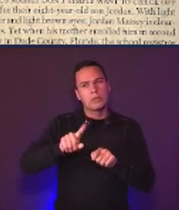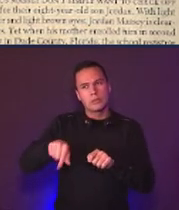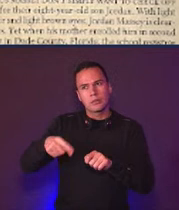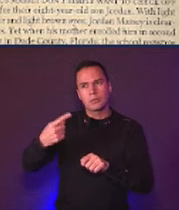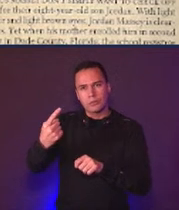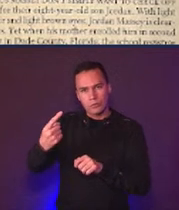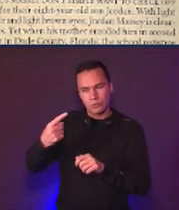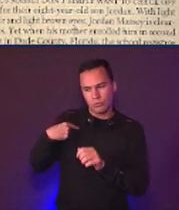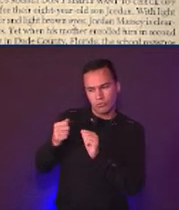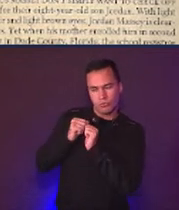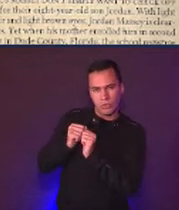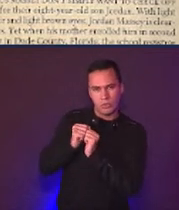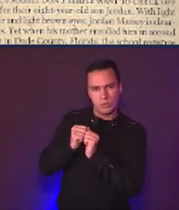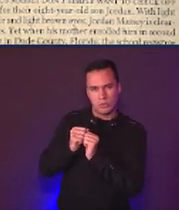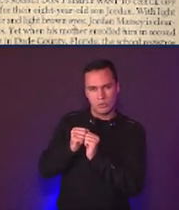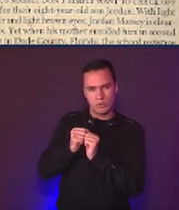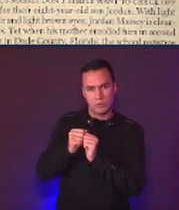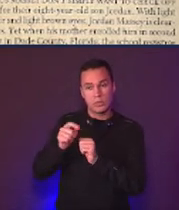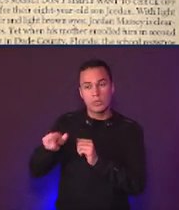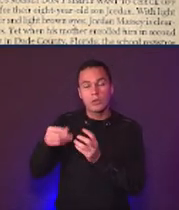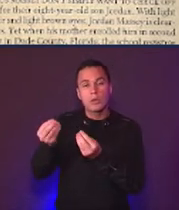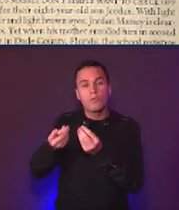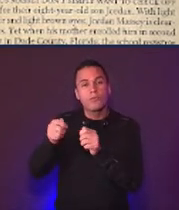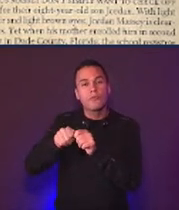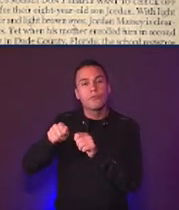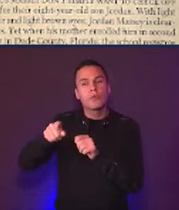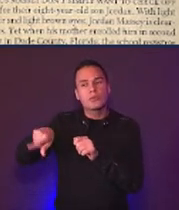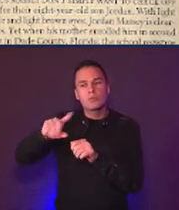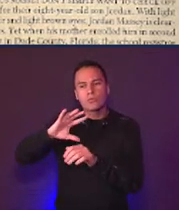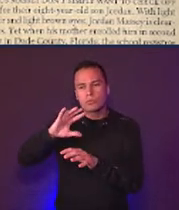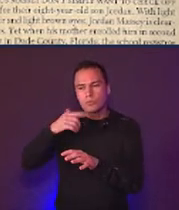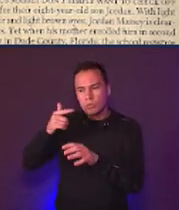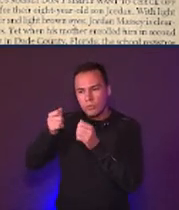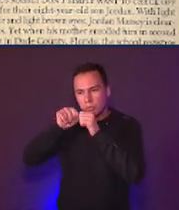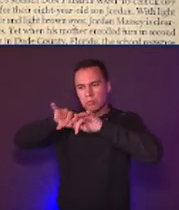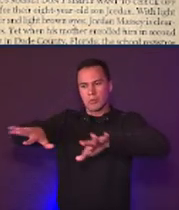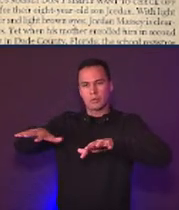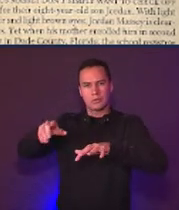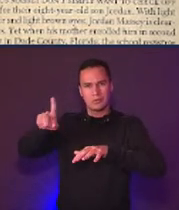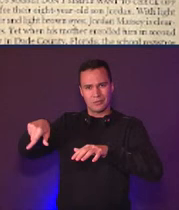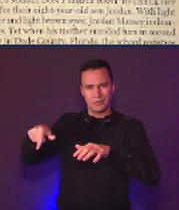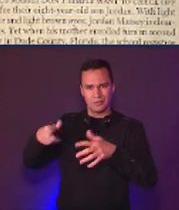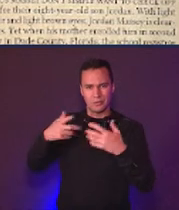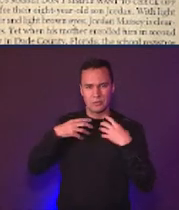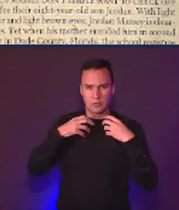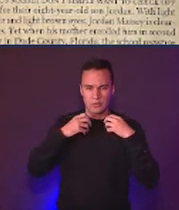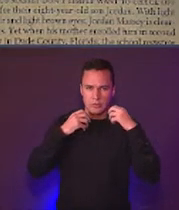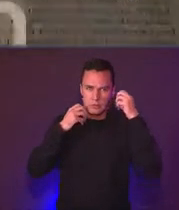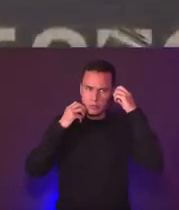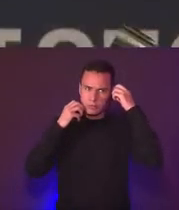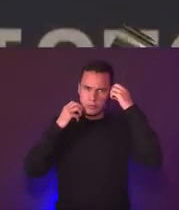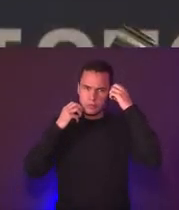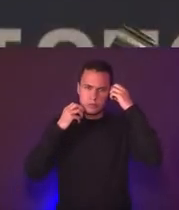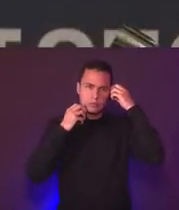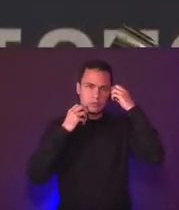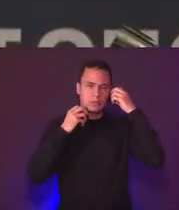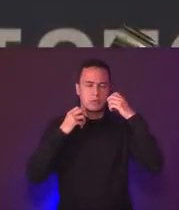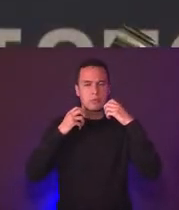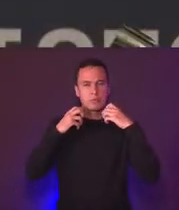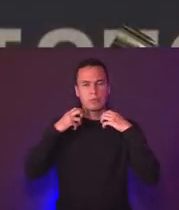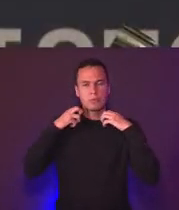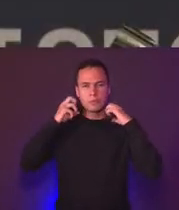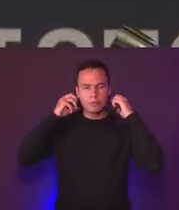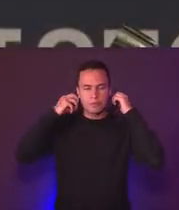parent that how to manipulate the media to get things done. Well, so it's you. Yeah, and